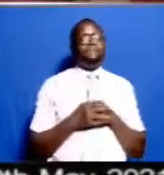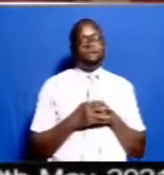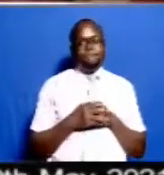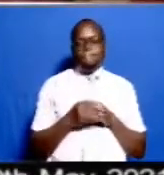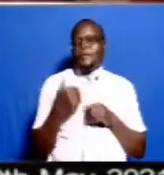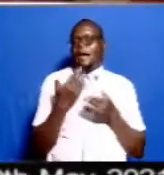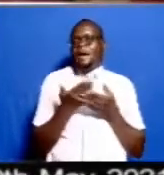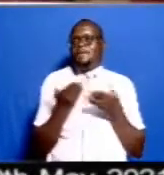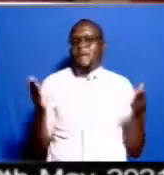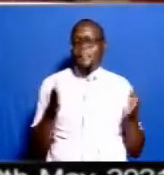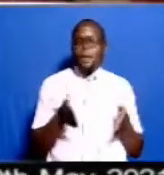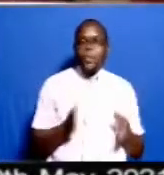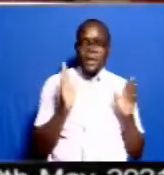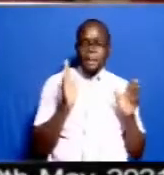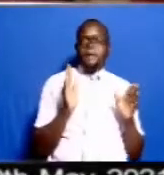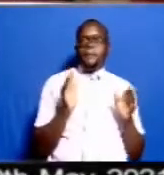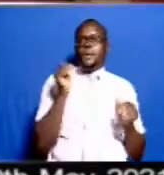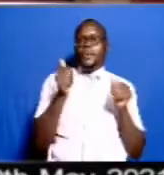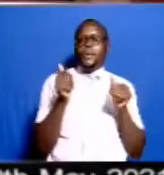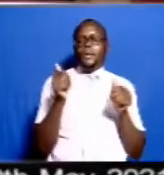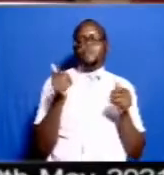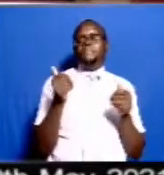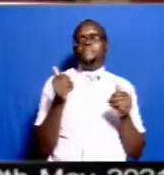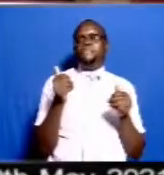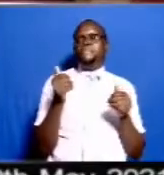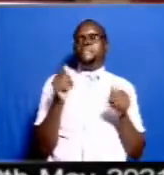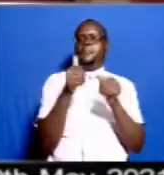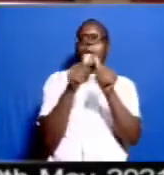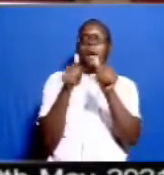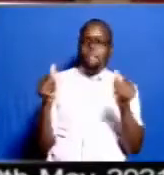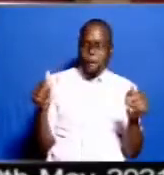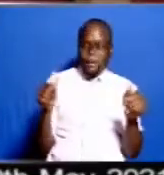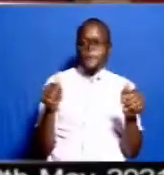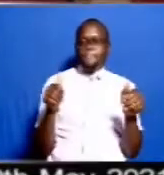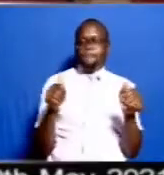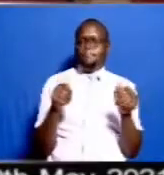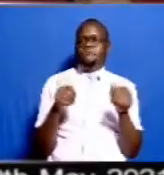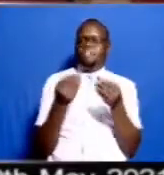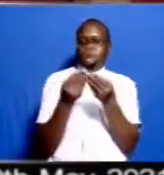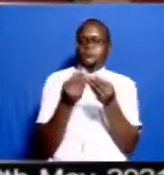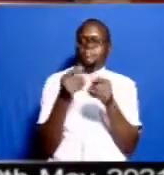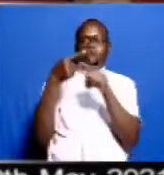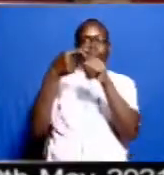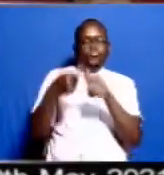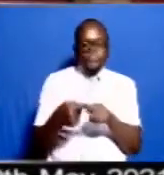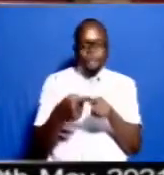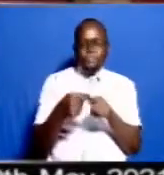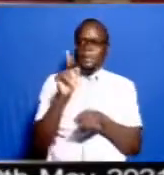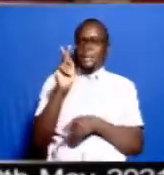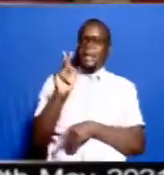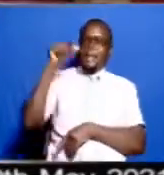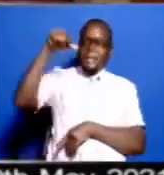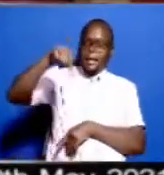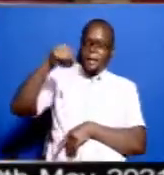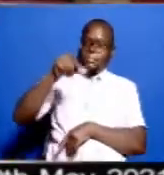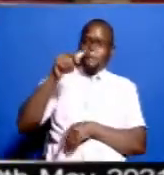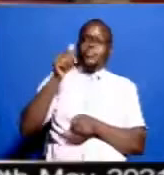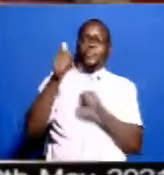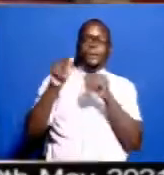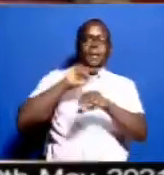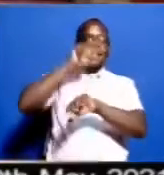there some way we could avoid killing Kenya Airways, which is a national